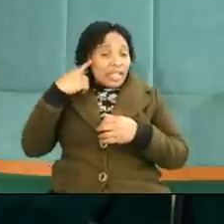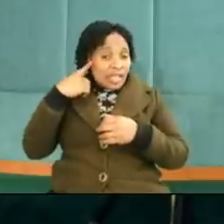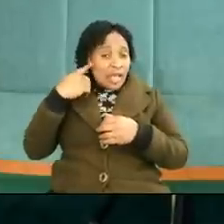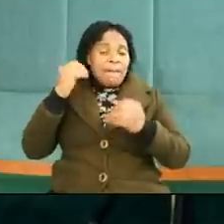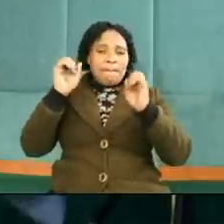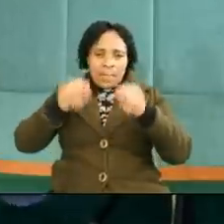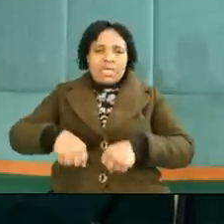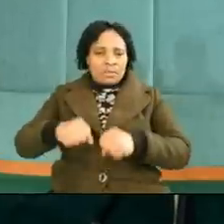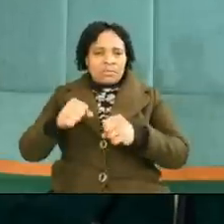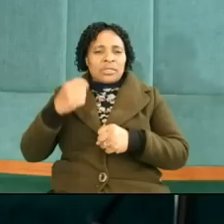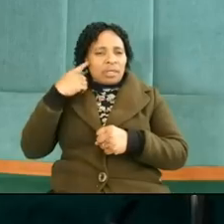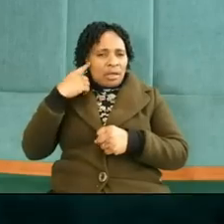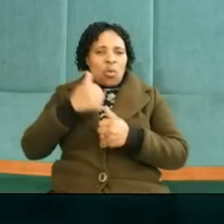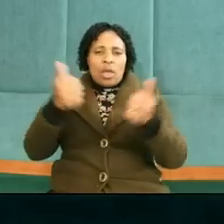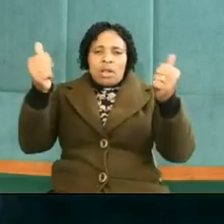him hear.